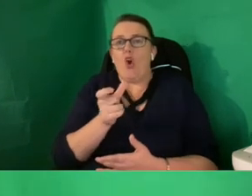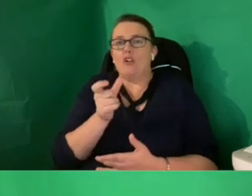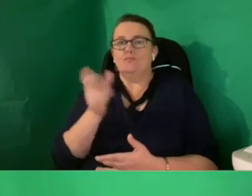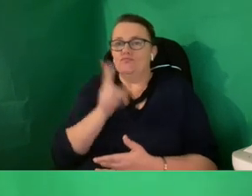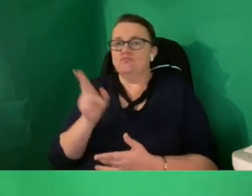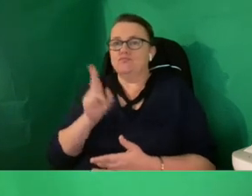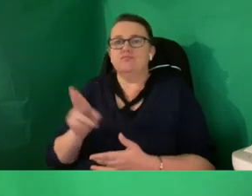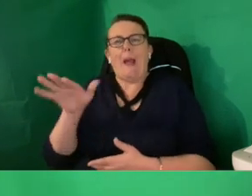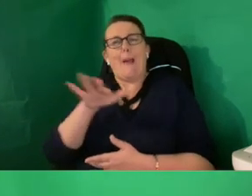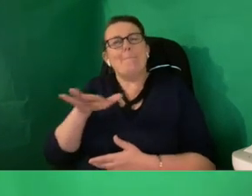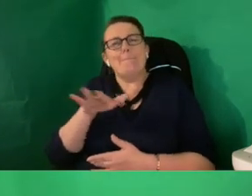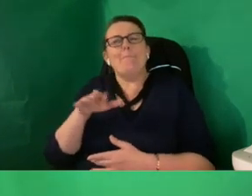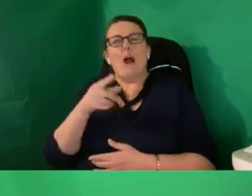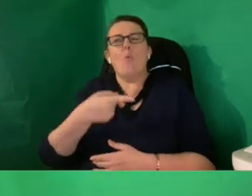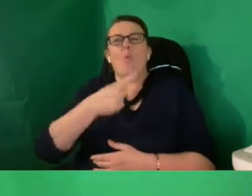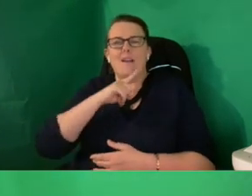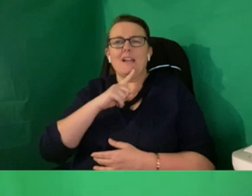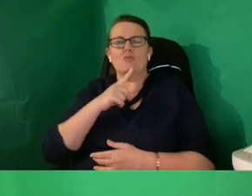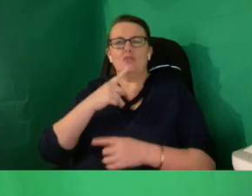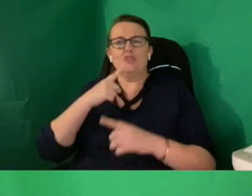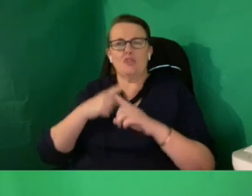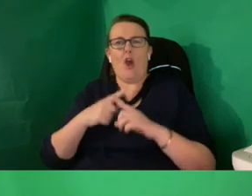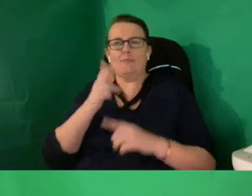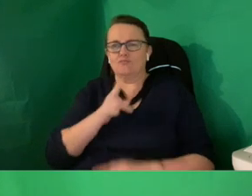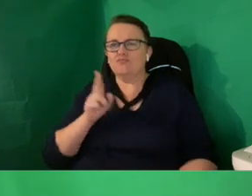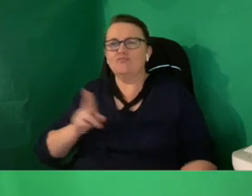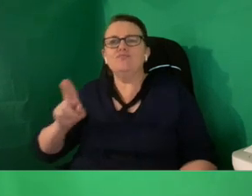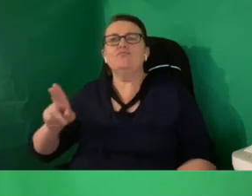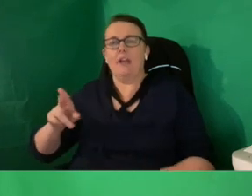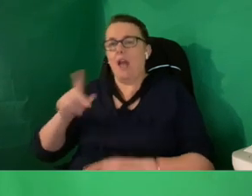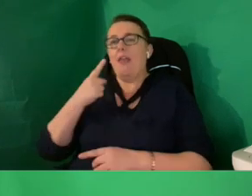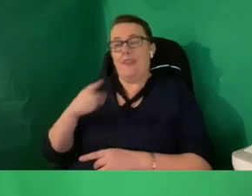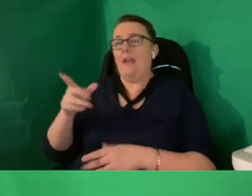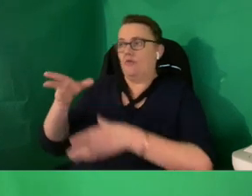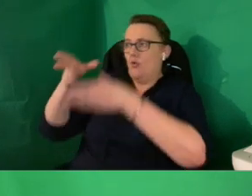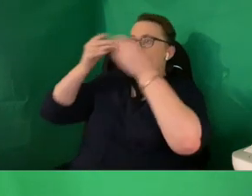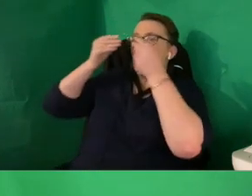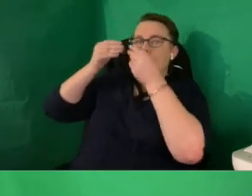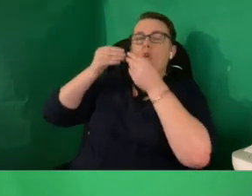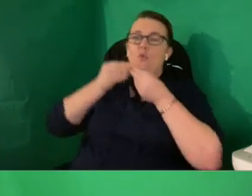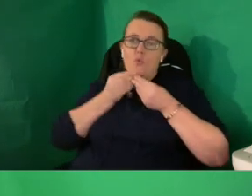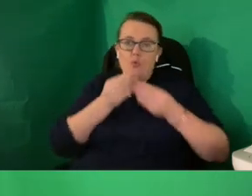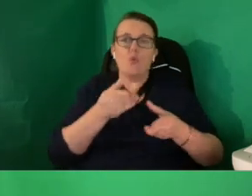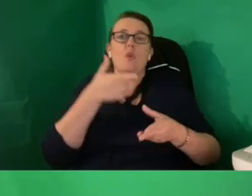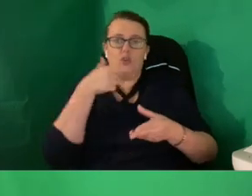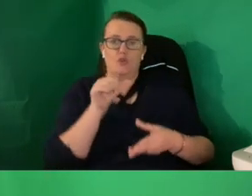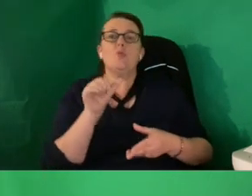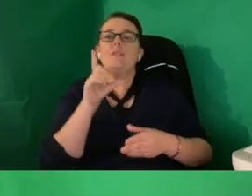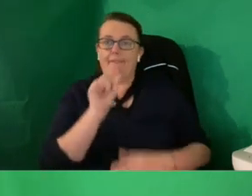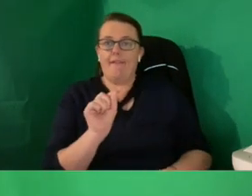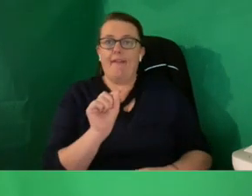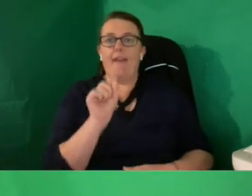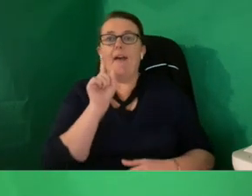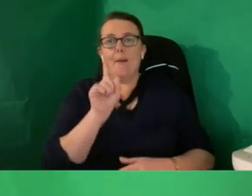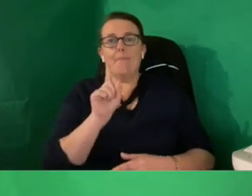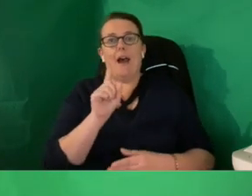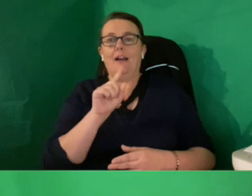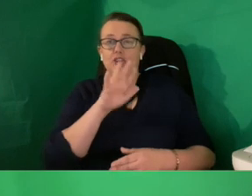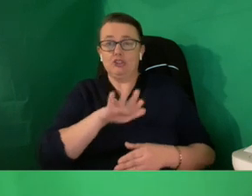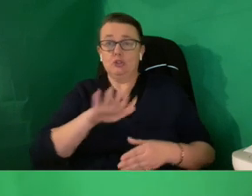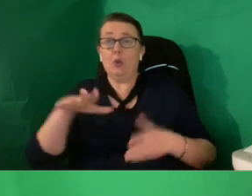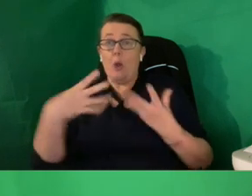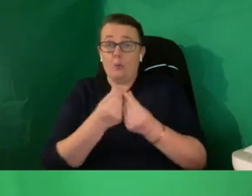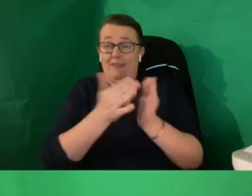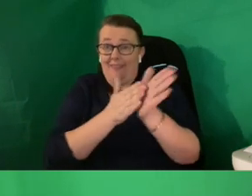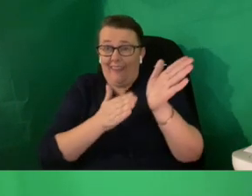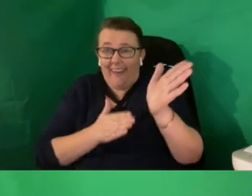it. Our children with the delays need it repeated at least 1,000 times. So that's 10 times